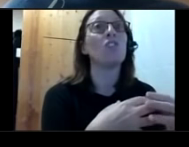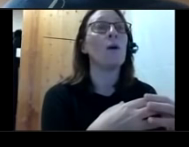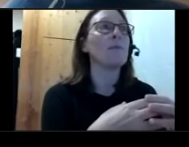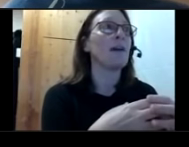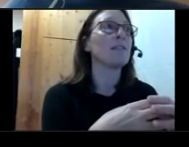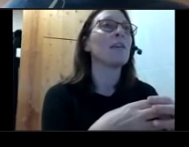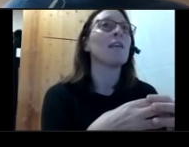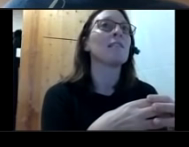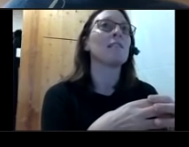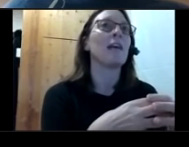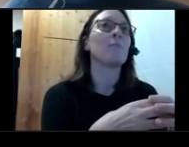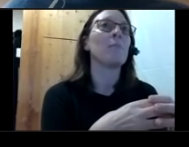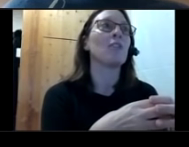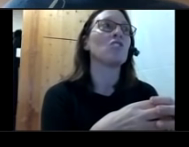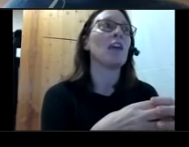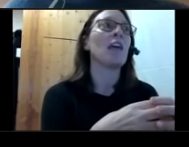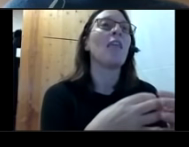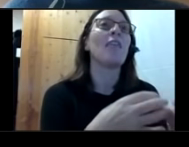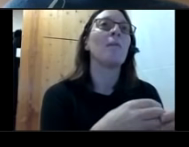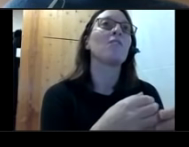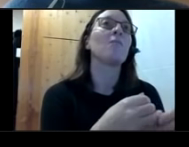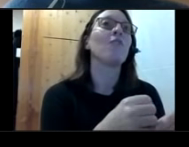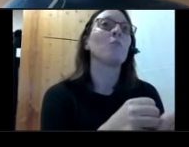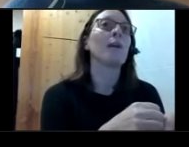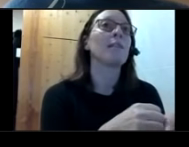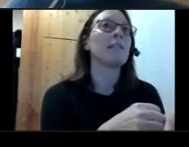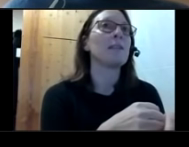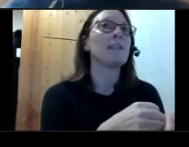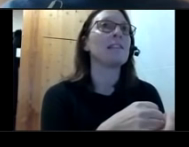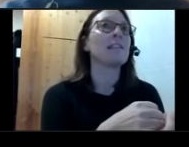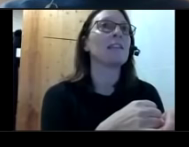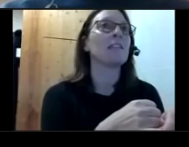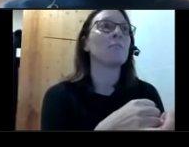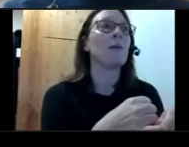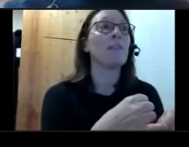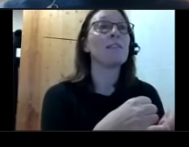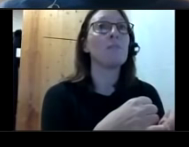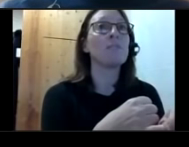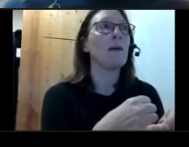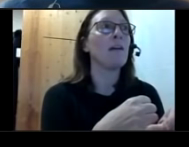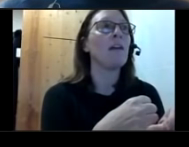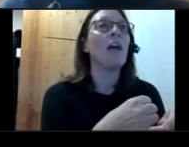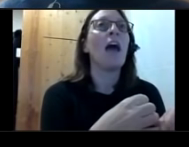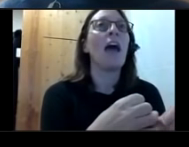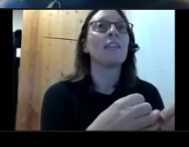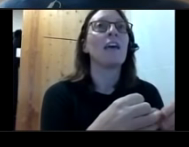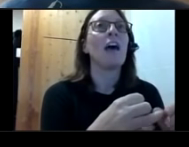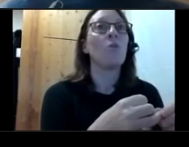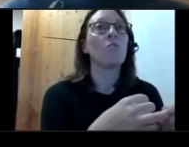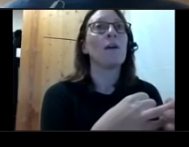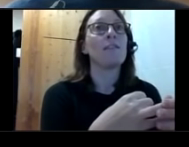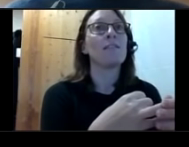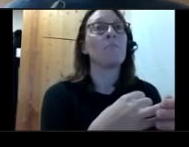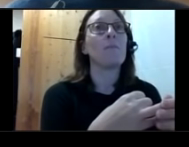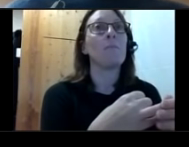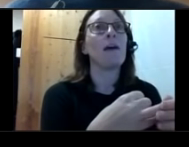a new website since September last year. That must conform to accessibility standards by this September, and